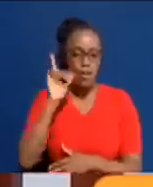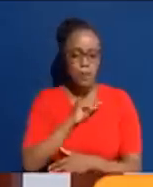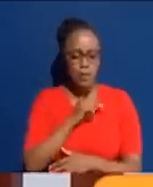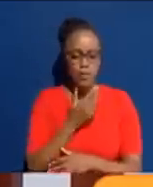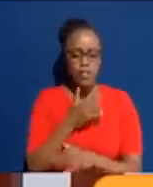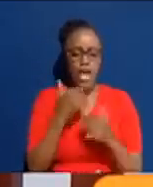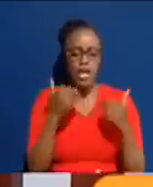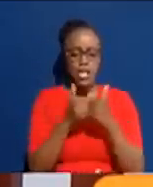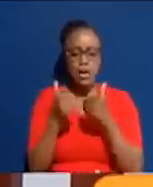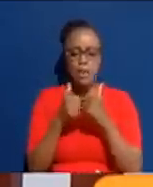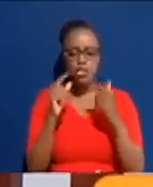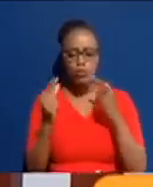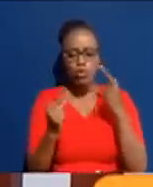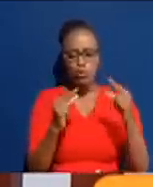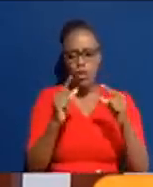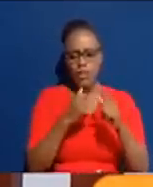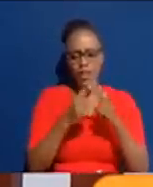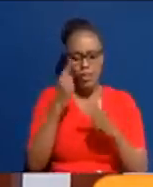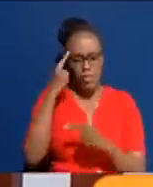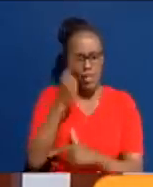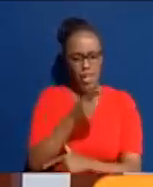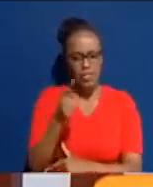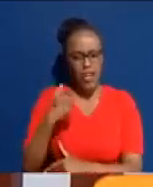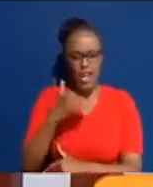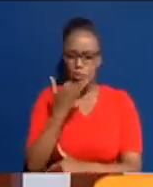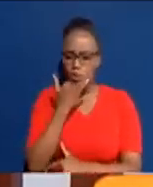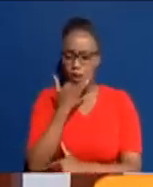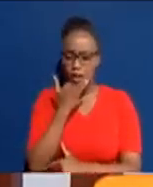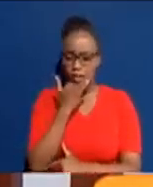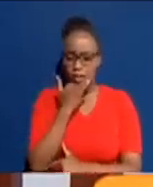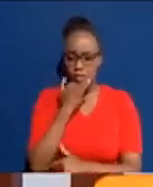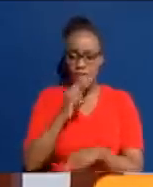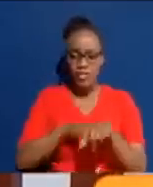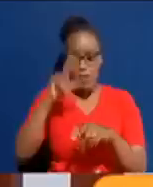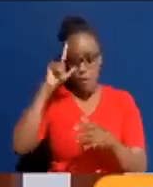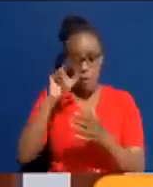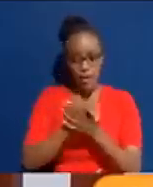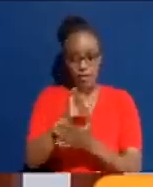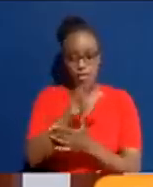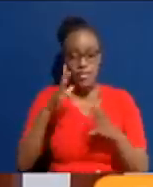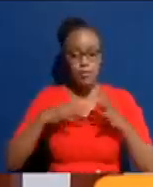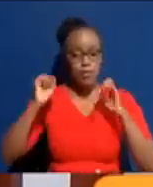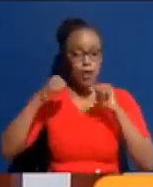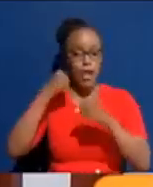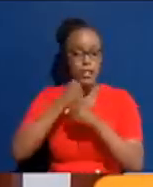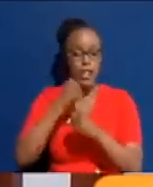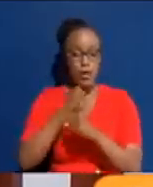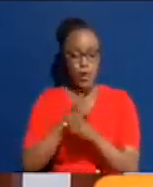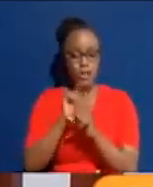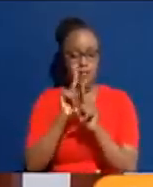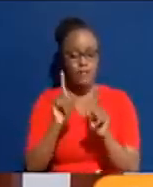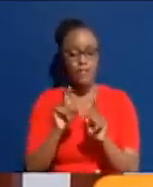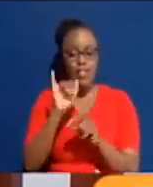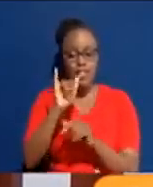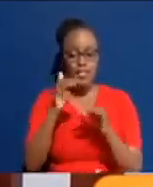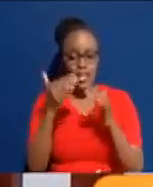little games, then we are going to think, oh, were we wrong, by the way, by believing that these people could do it, you know? Yeah. And that is the way